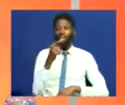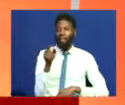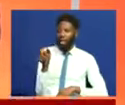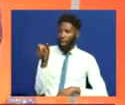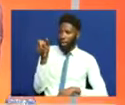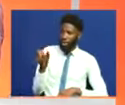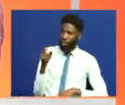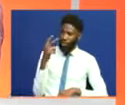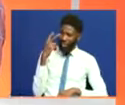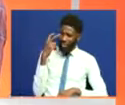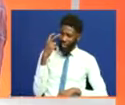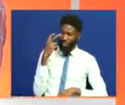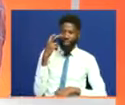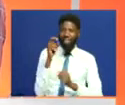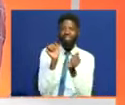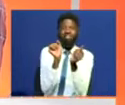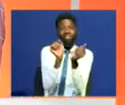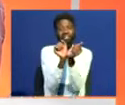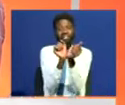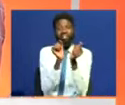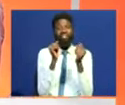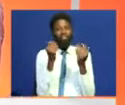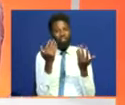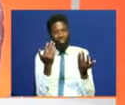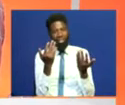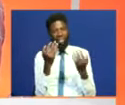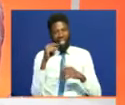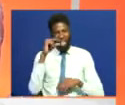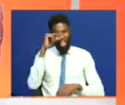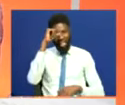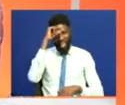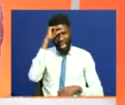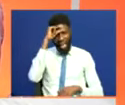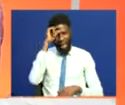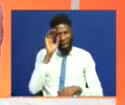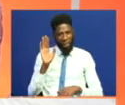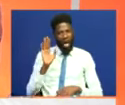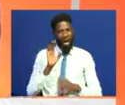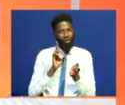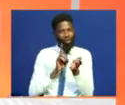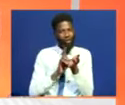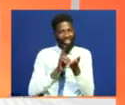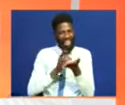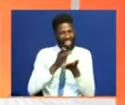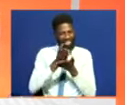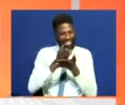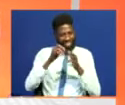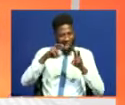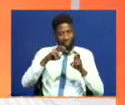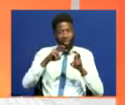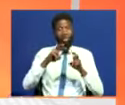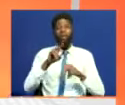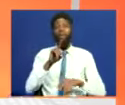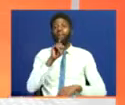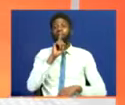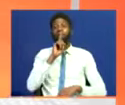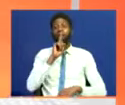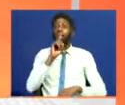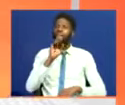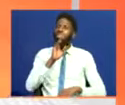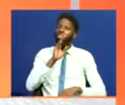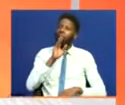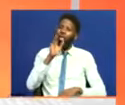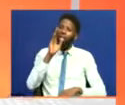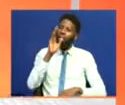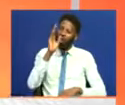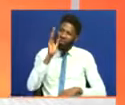look at even what the government pathologist, Dr. Duod, said. He said that he has never seen